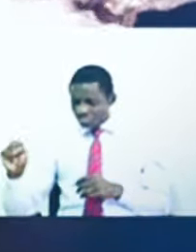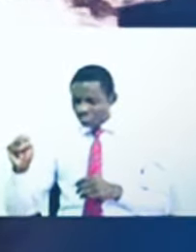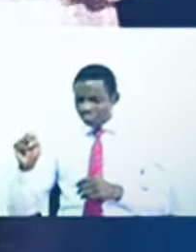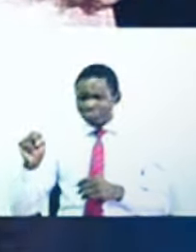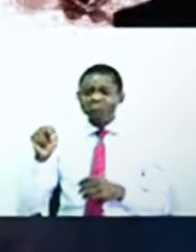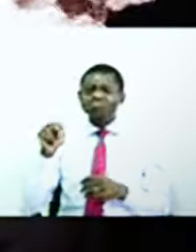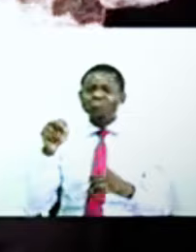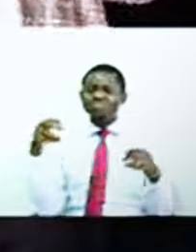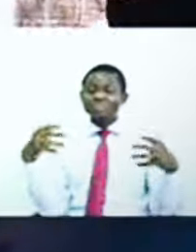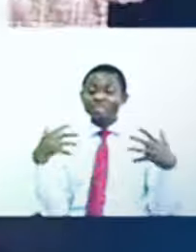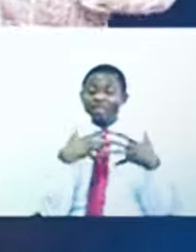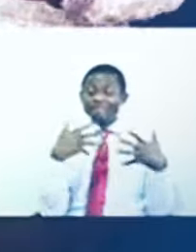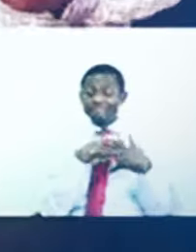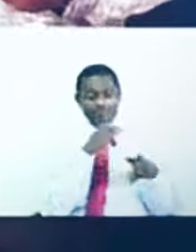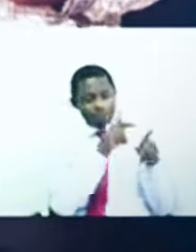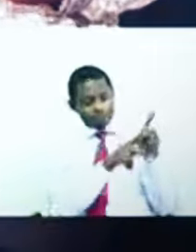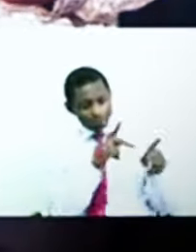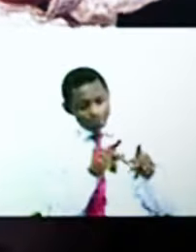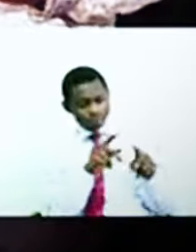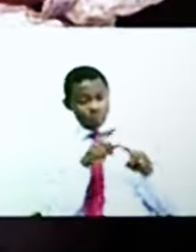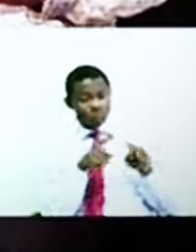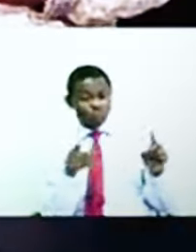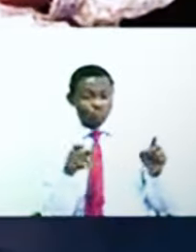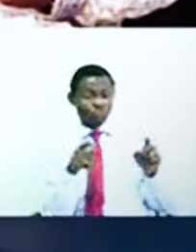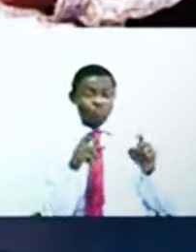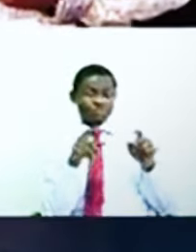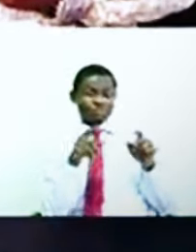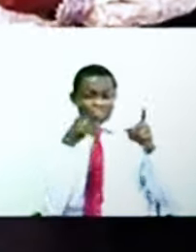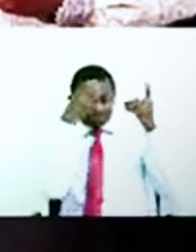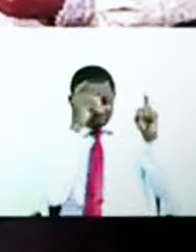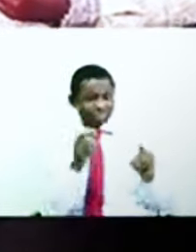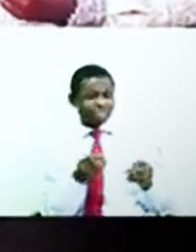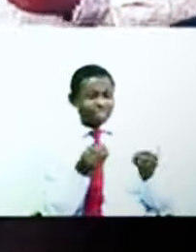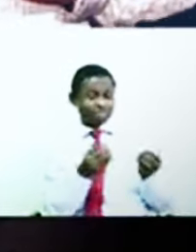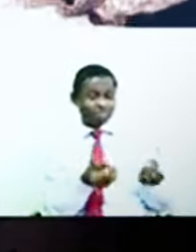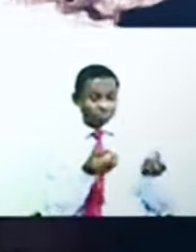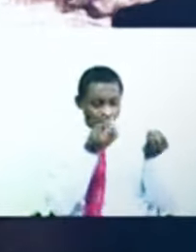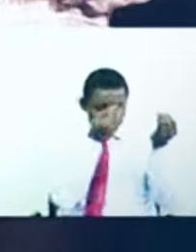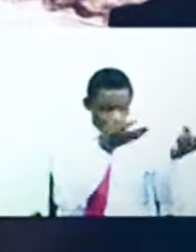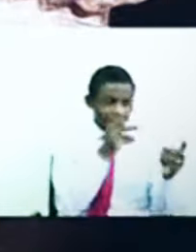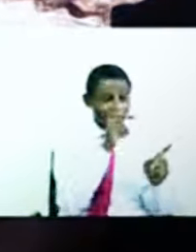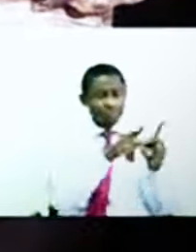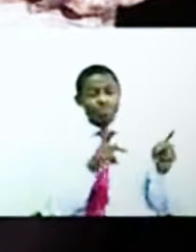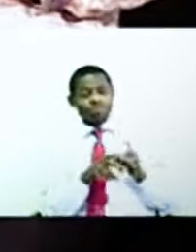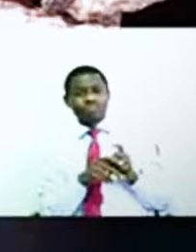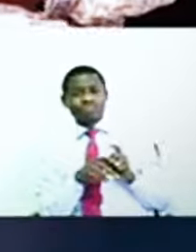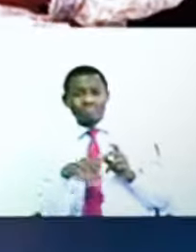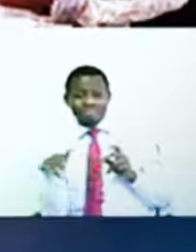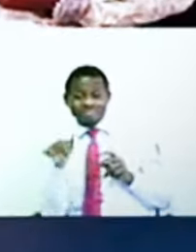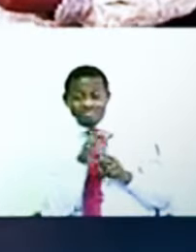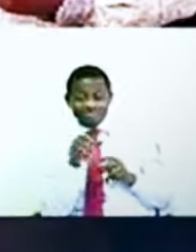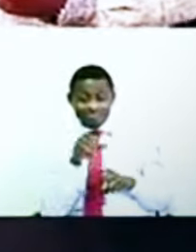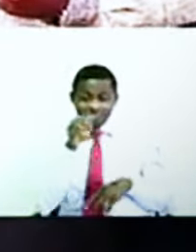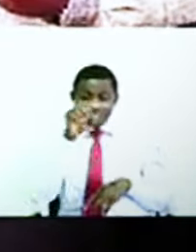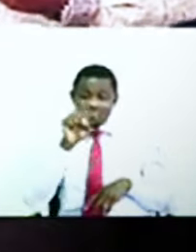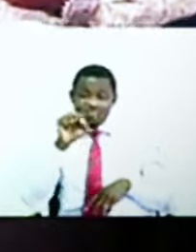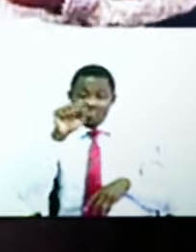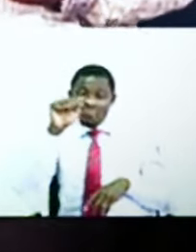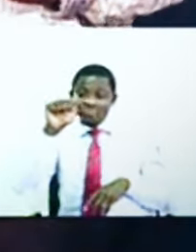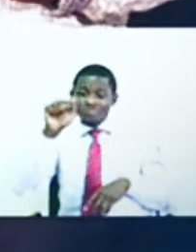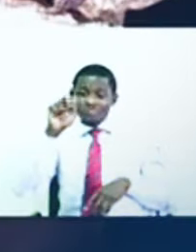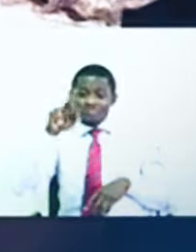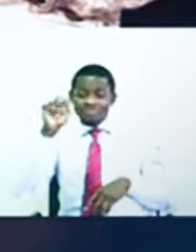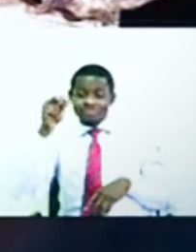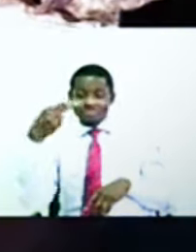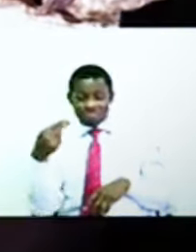desire. Itinese ojemu edima wompe. Sarah, for fear of future, thinking that she was never going to have a child, decided to